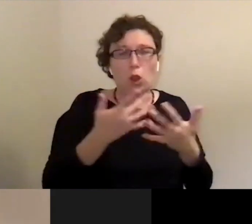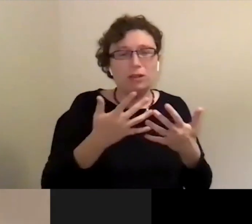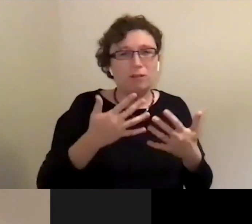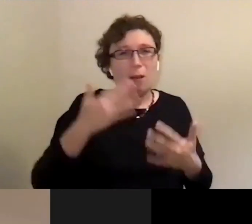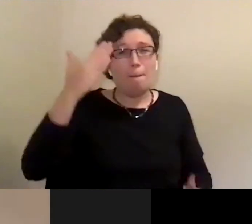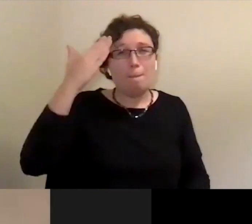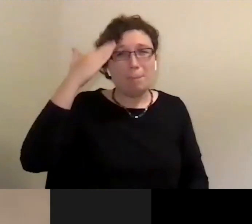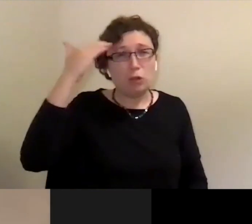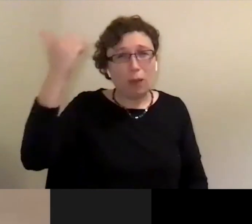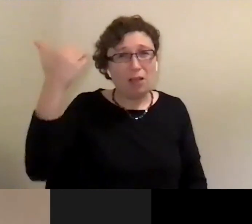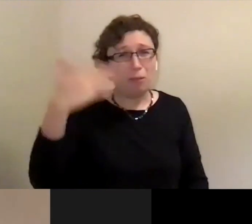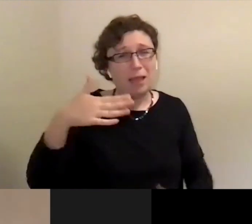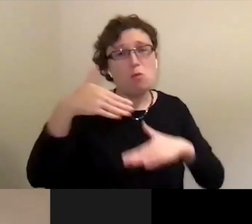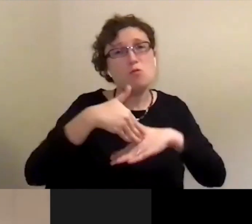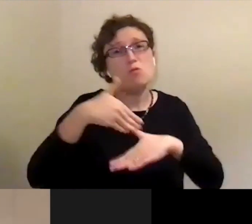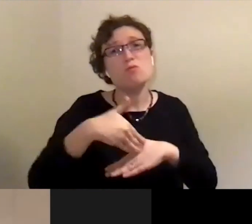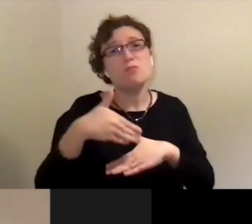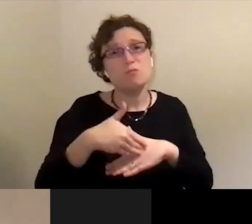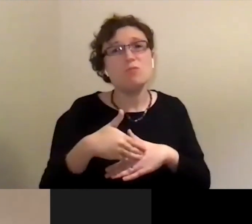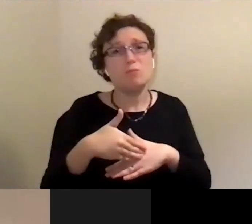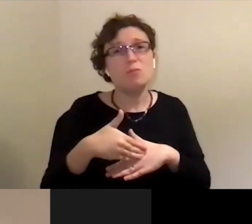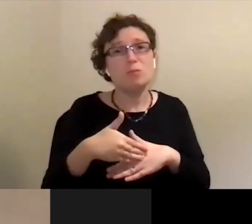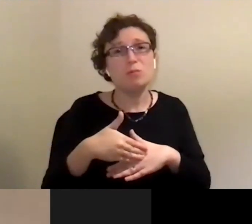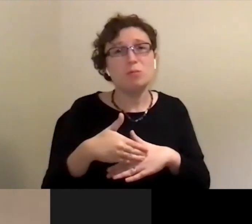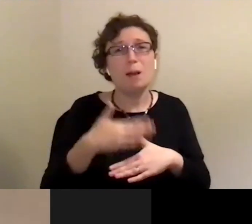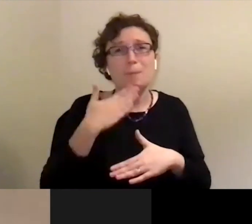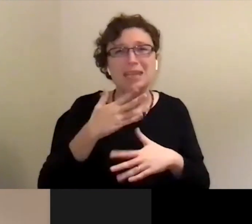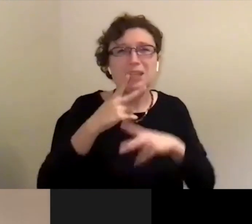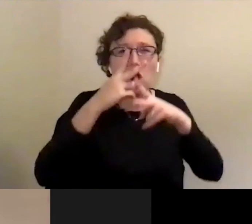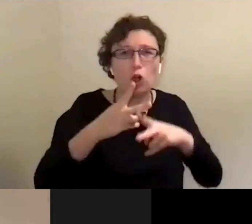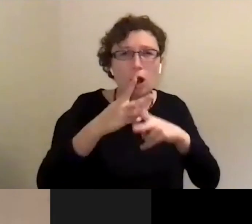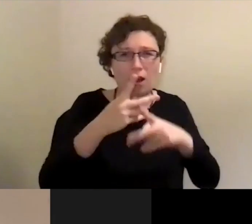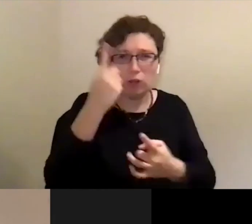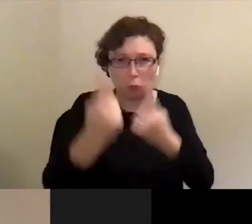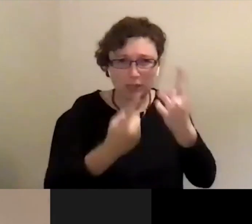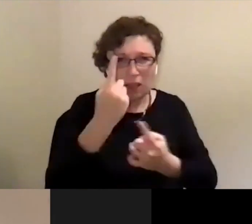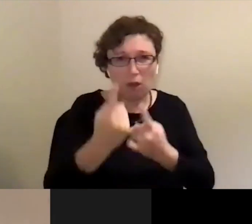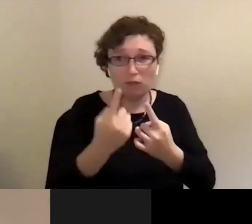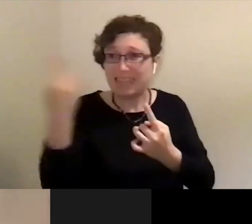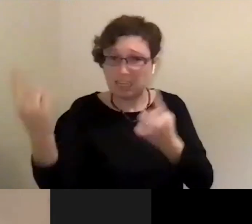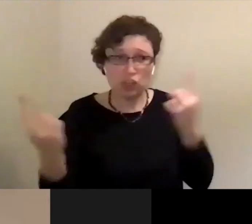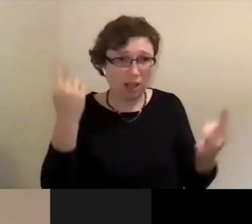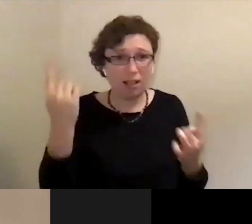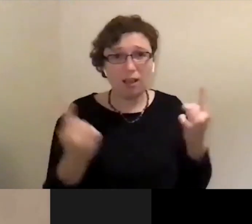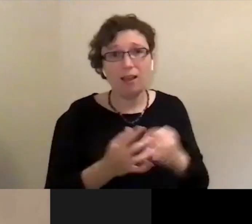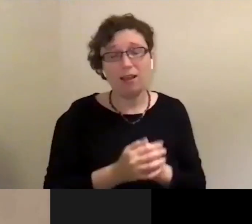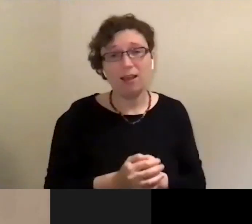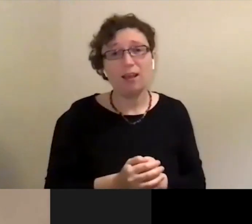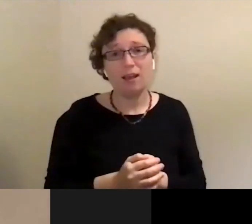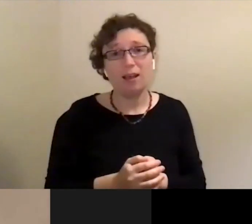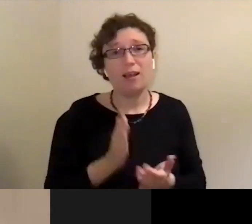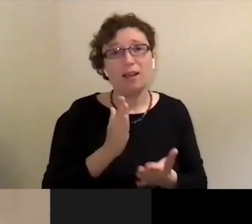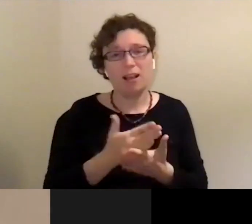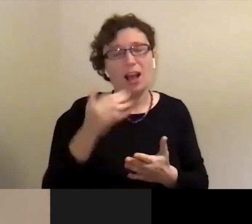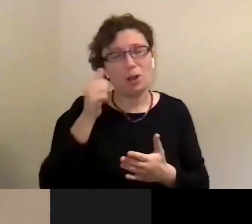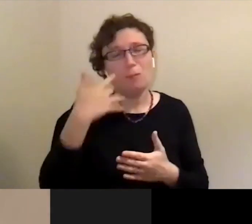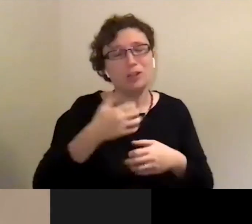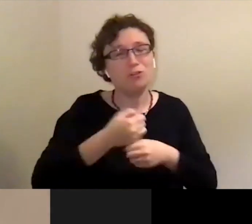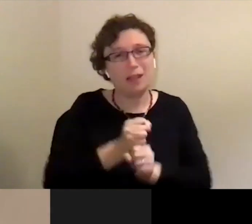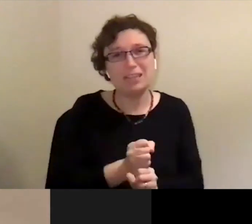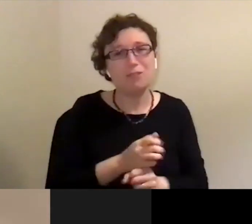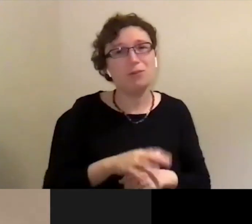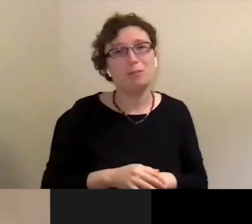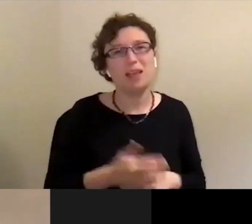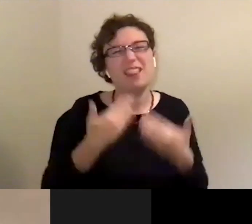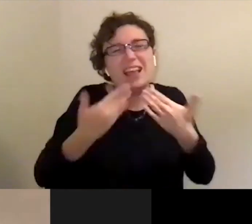else that is an activist, just remember to take care of yourself and anyone else who's feeling pressures at this time as well. But thank you. Thank